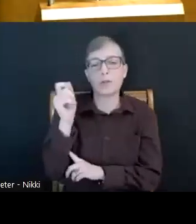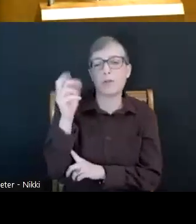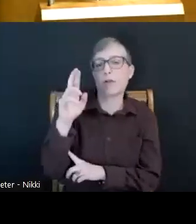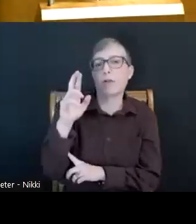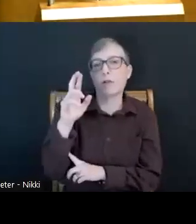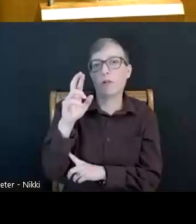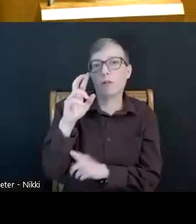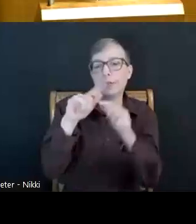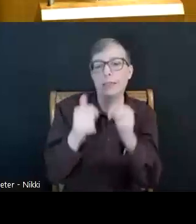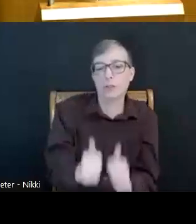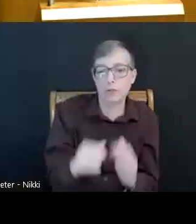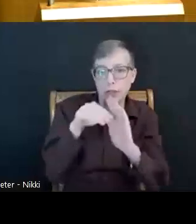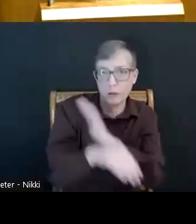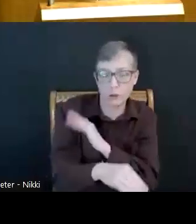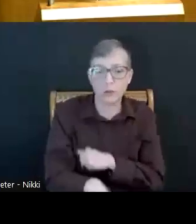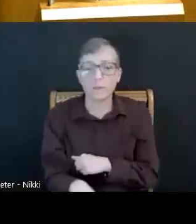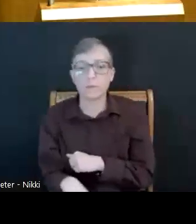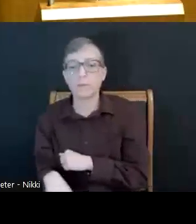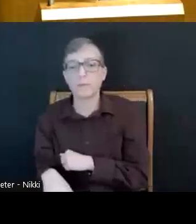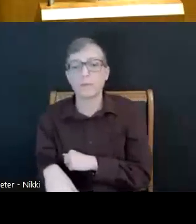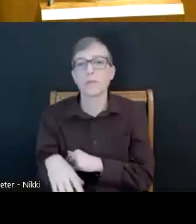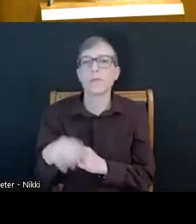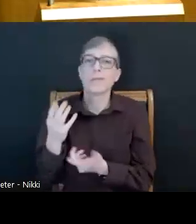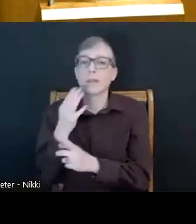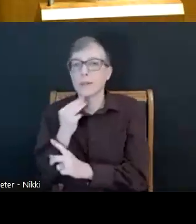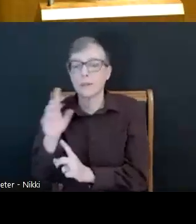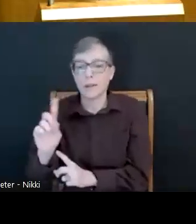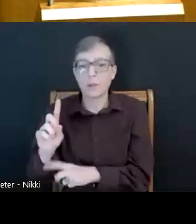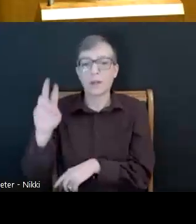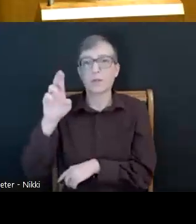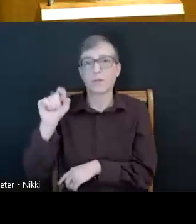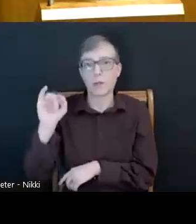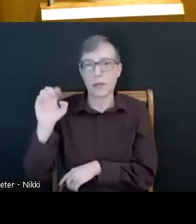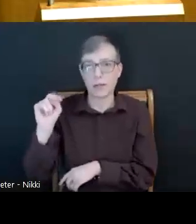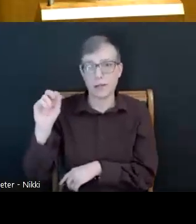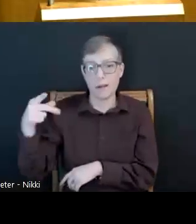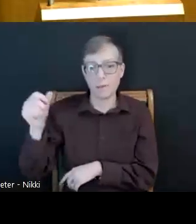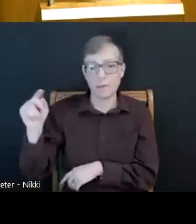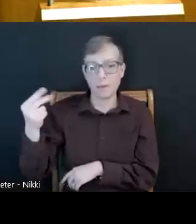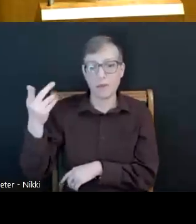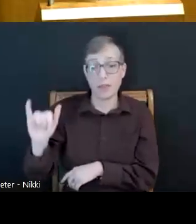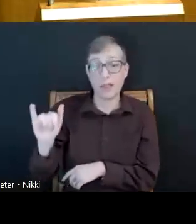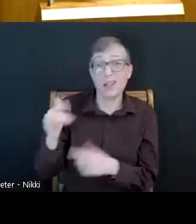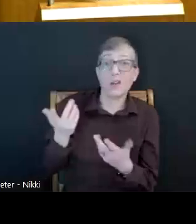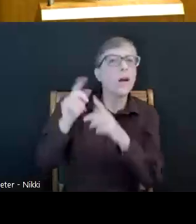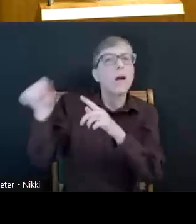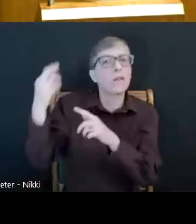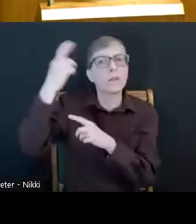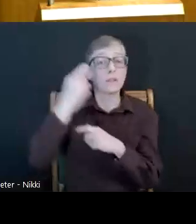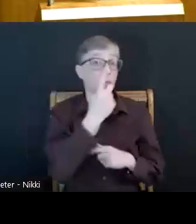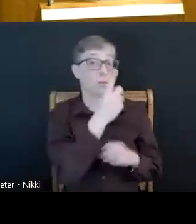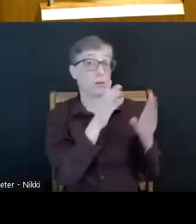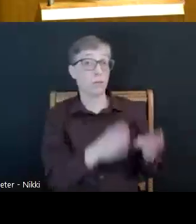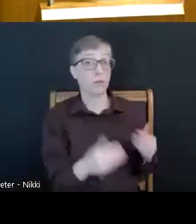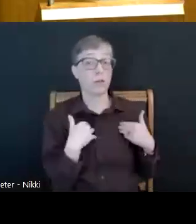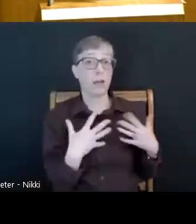You can, I know someone who lost in a car accident. They had to get both eyes removed after that. Someone woke up from an operation